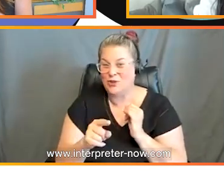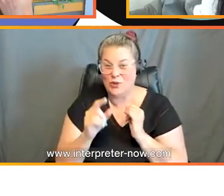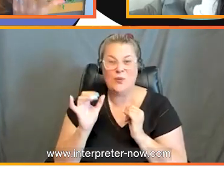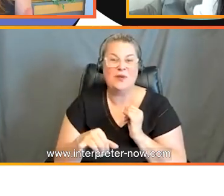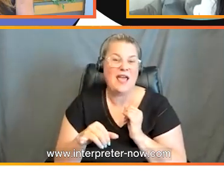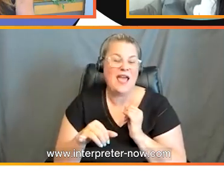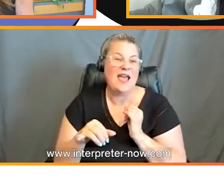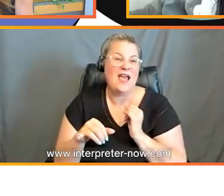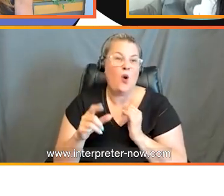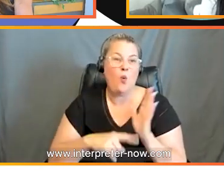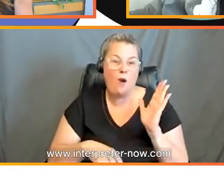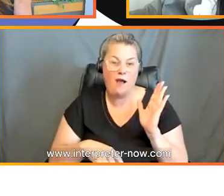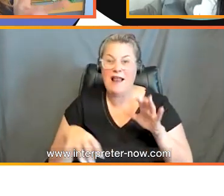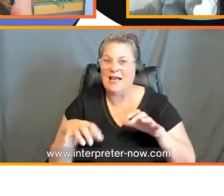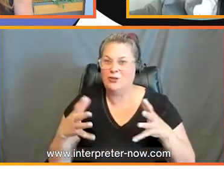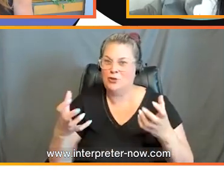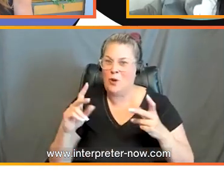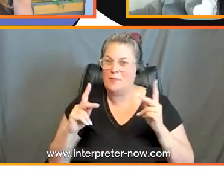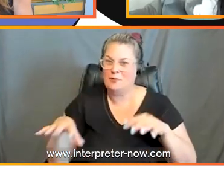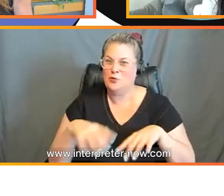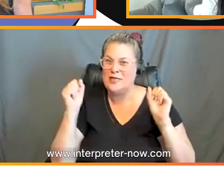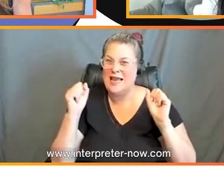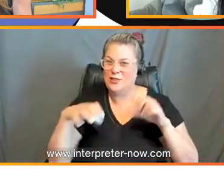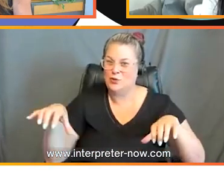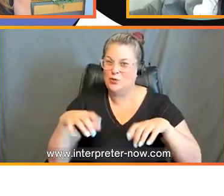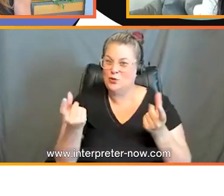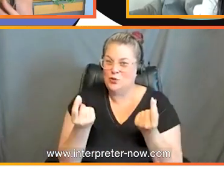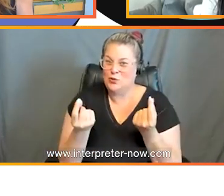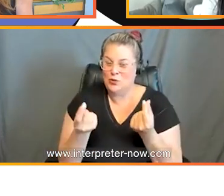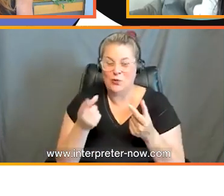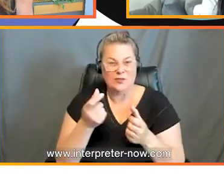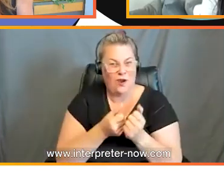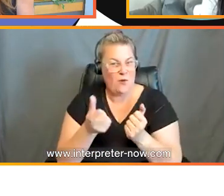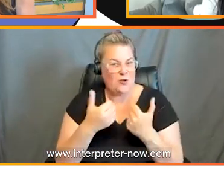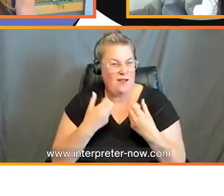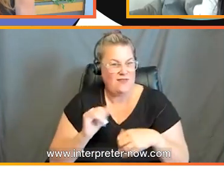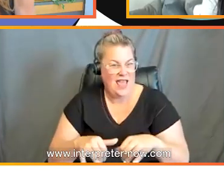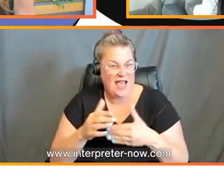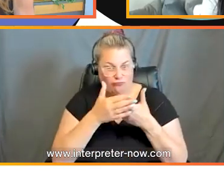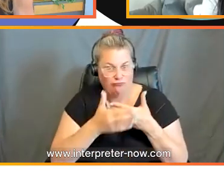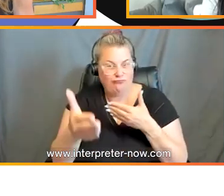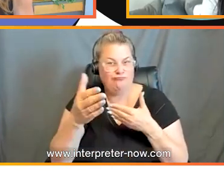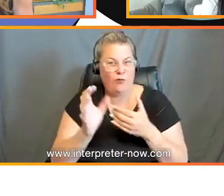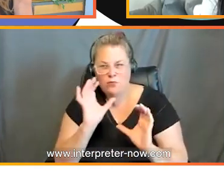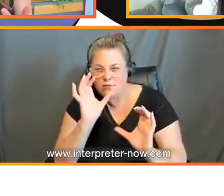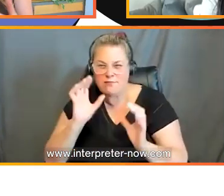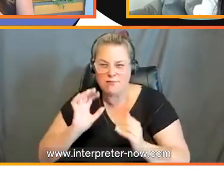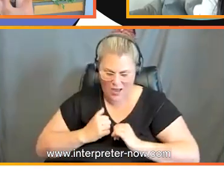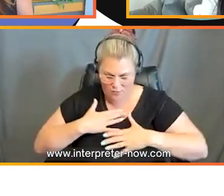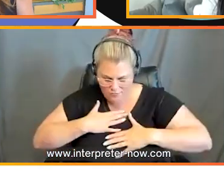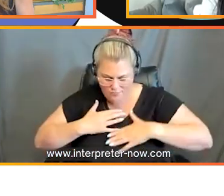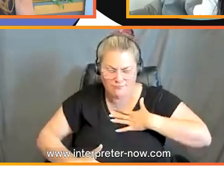is, what action would you like people to take? So everyone, you have that action to explore what belonging feels like for you, and